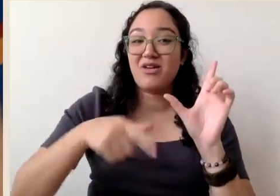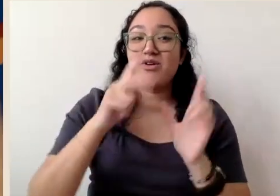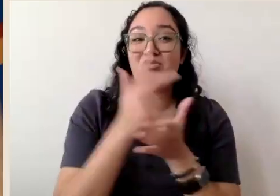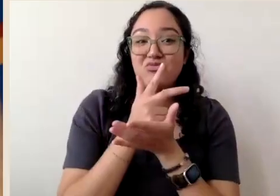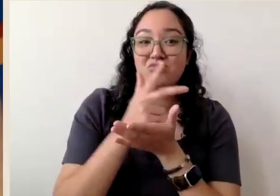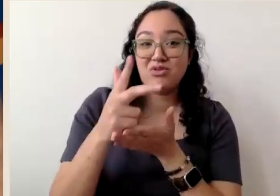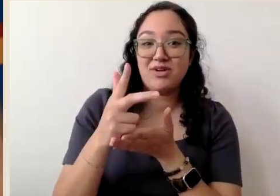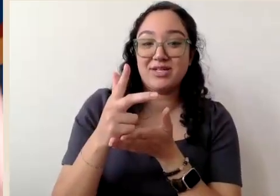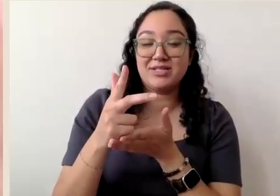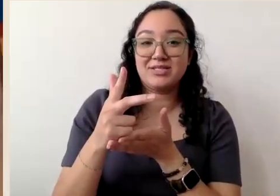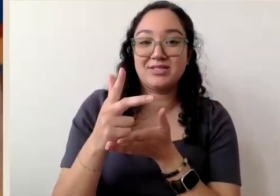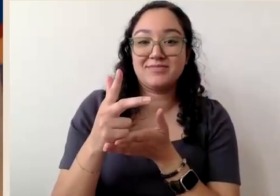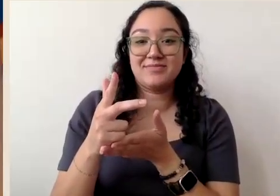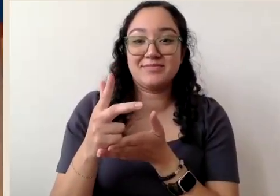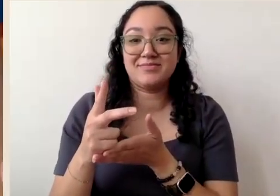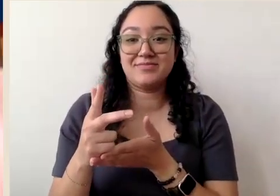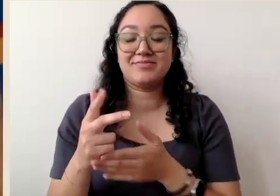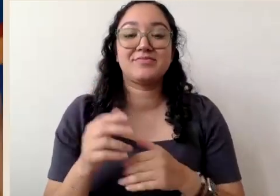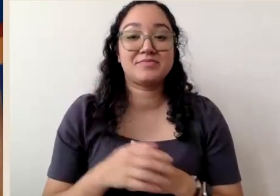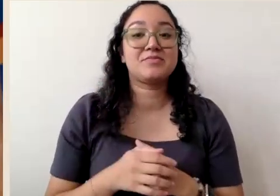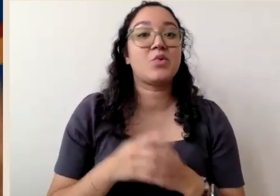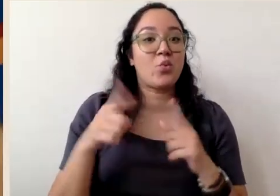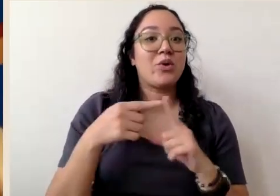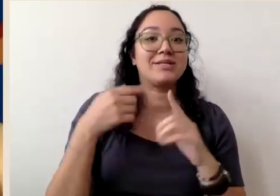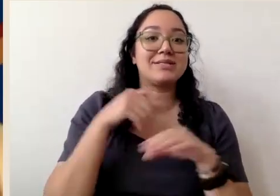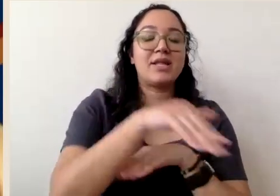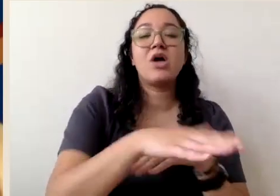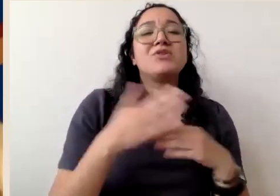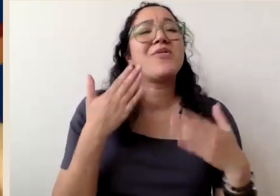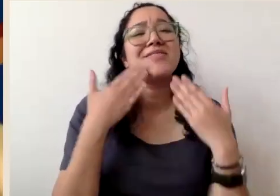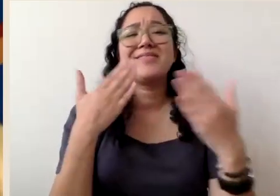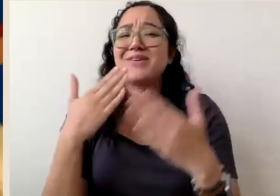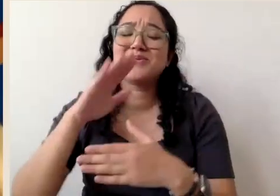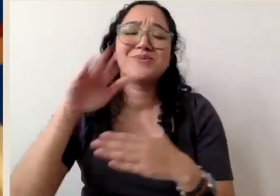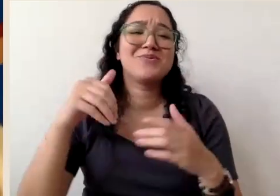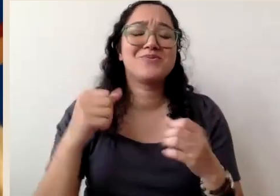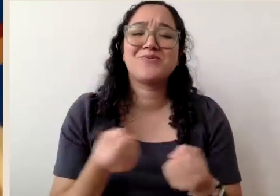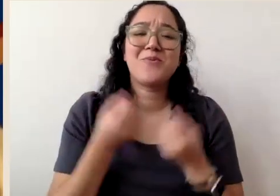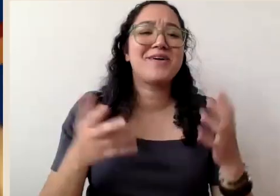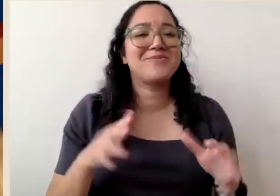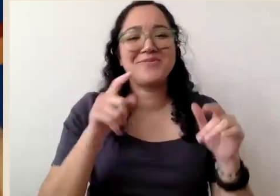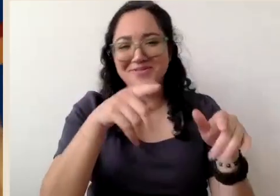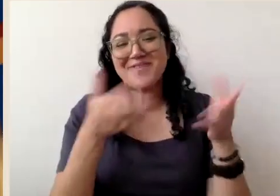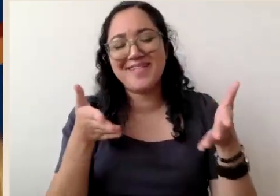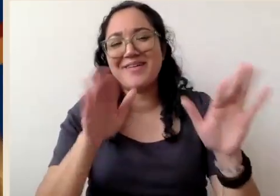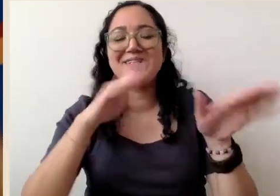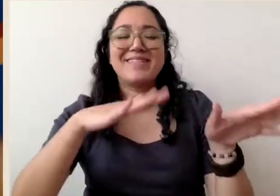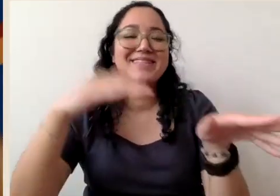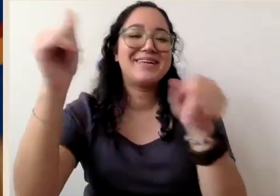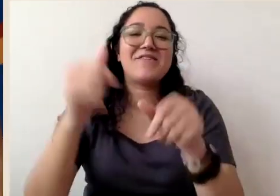3 weeks after sent. So everybody, thank you so much, Omari. We're going to let you go.